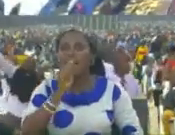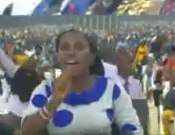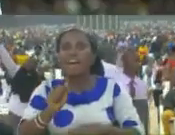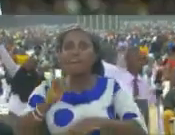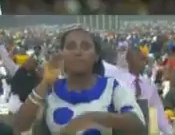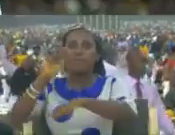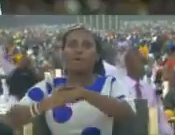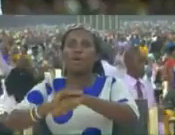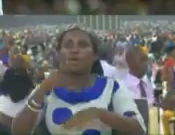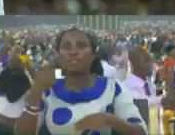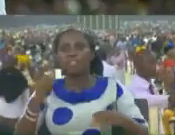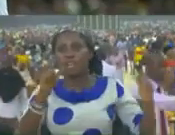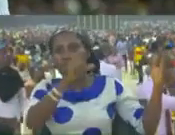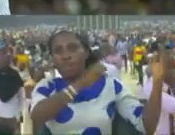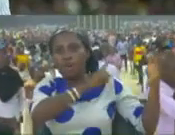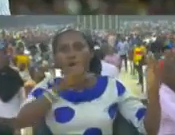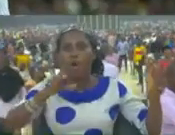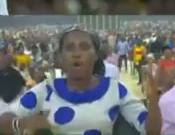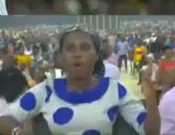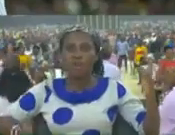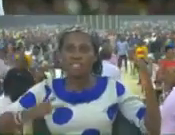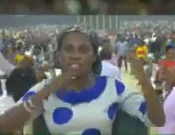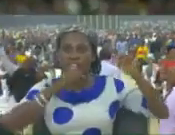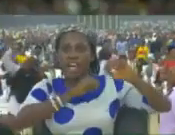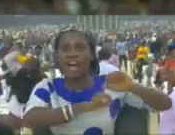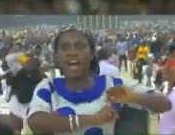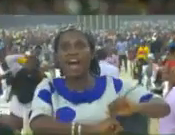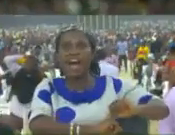As long as I live, I am on the Lord's